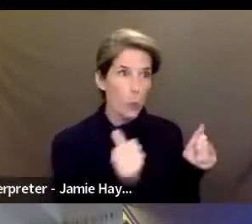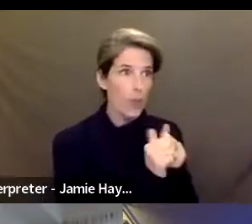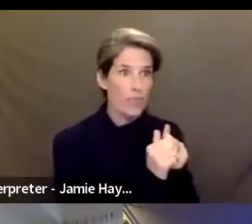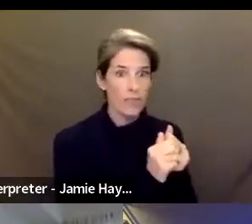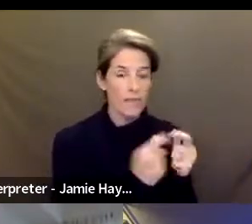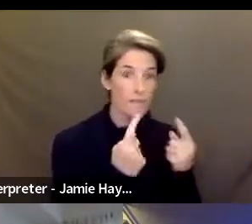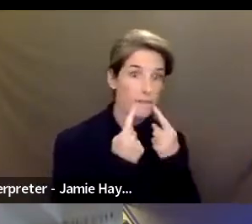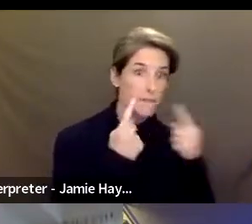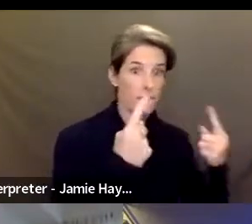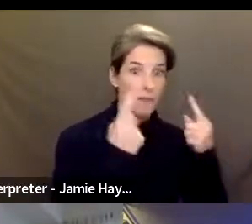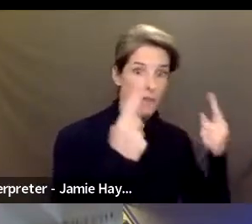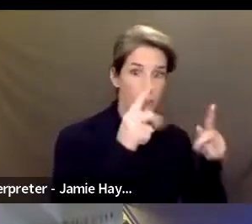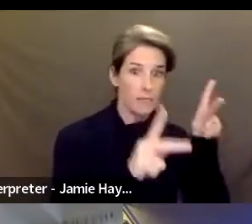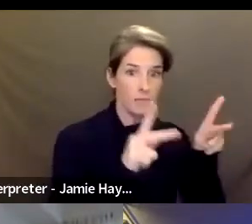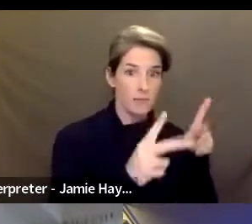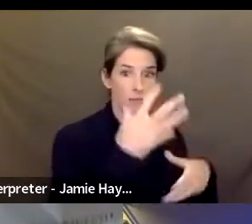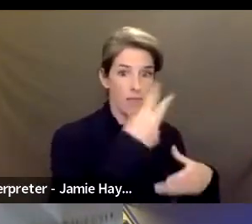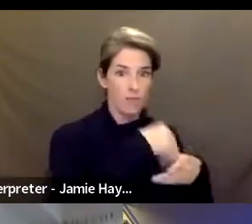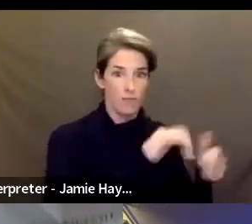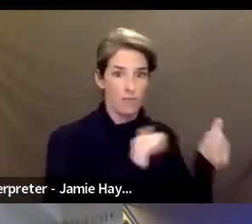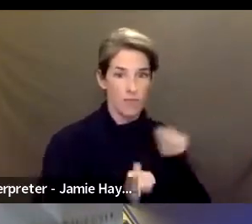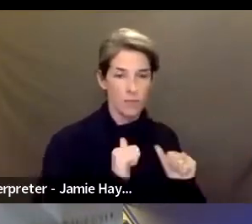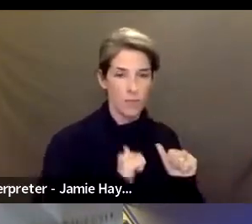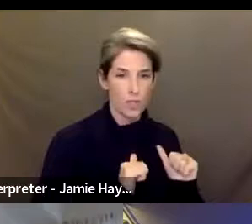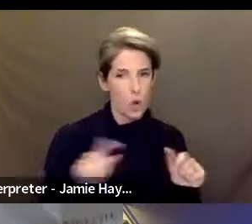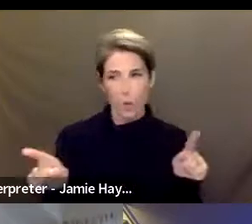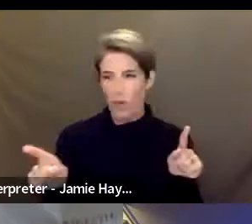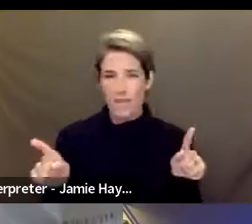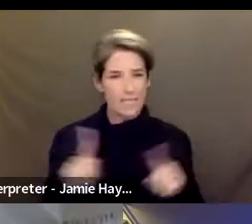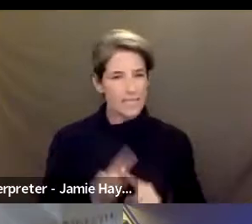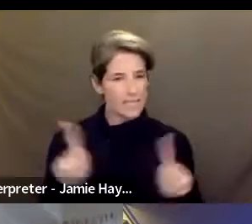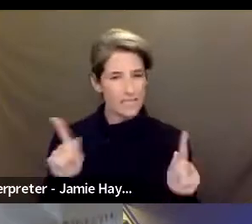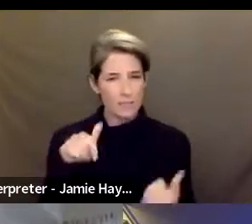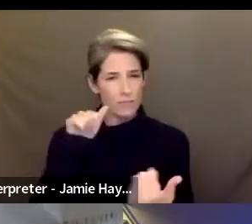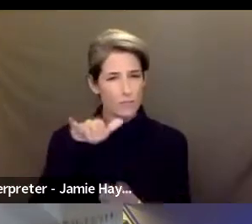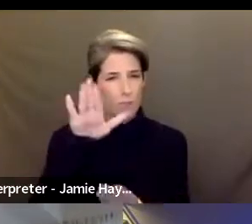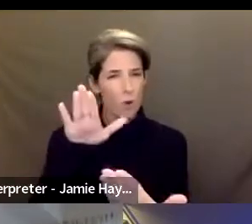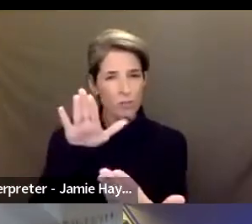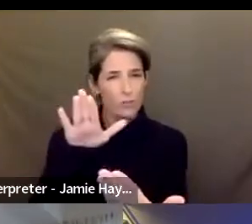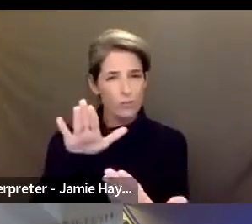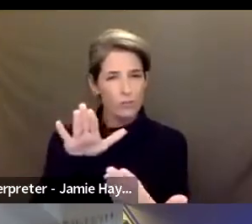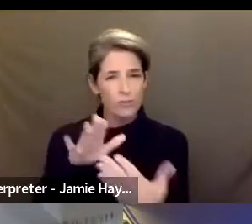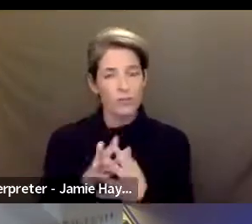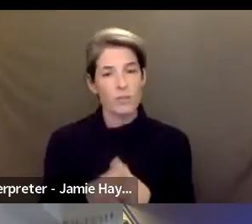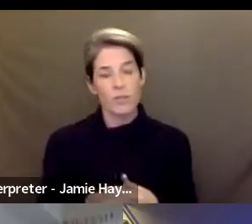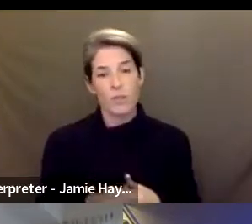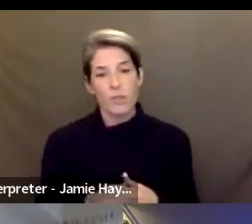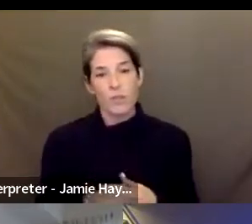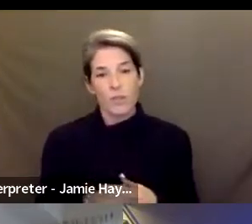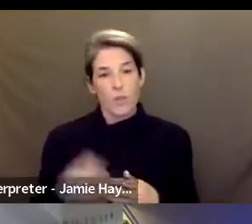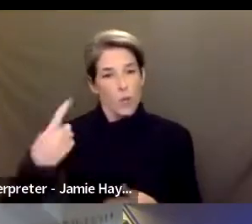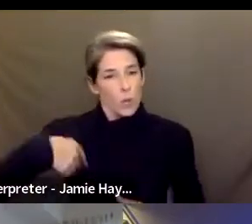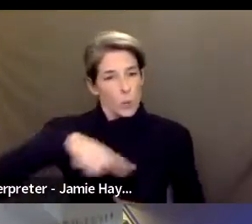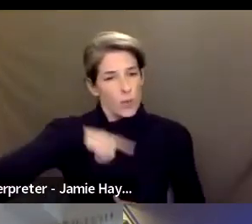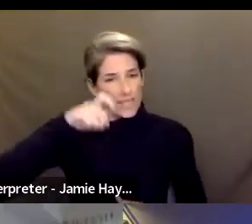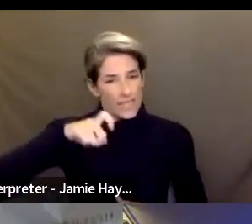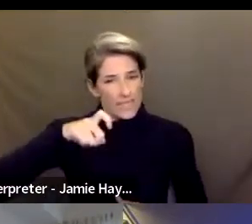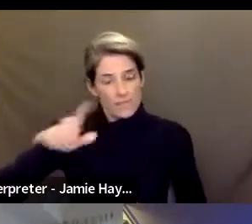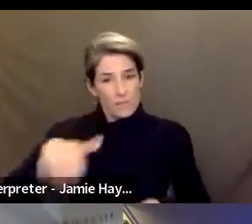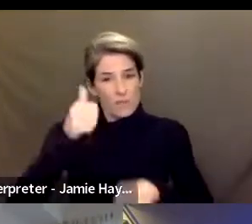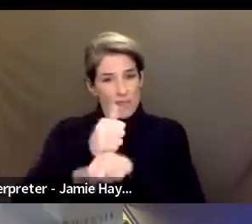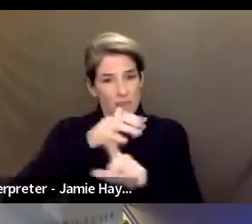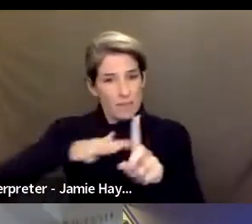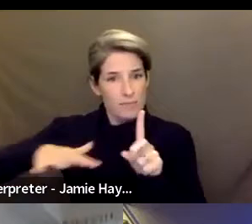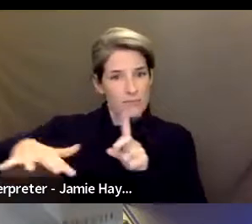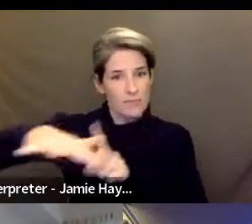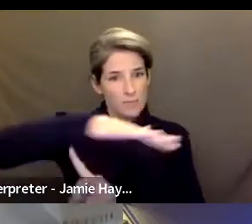and stardom, it's going to look differently. It's going to look different. And we have to give space to that if we're really